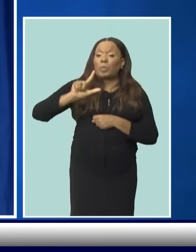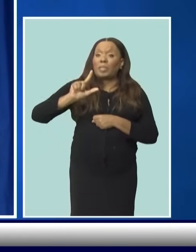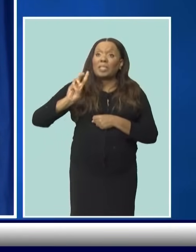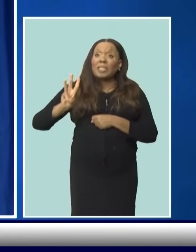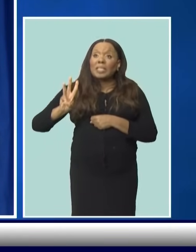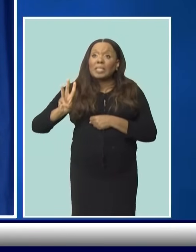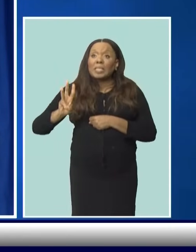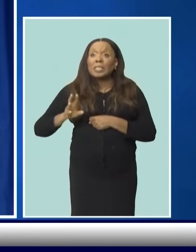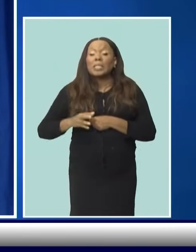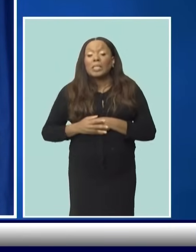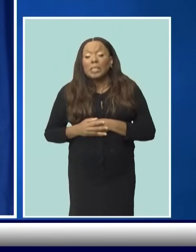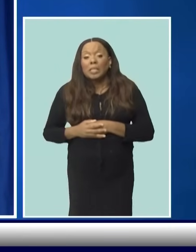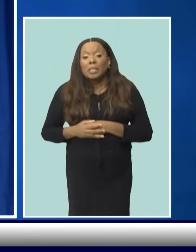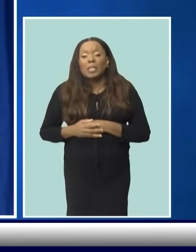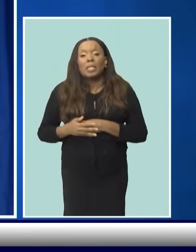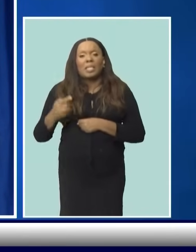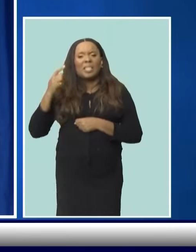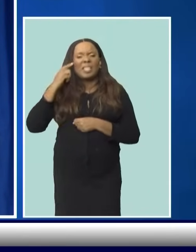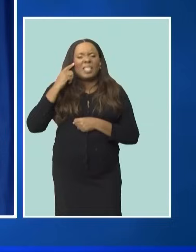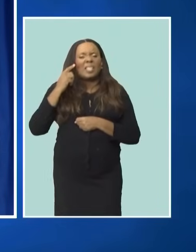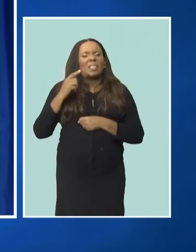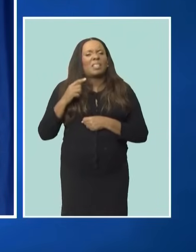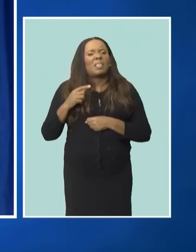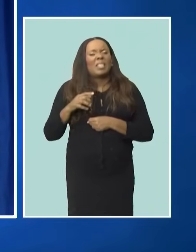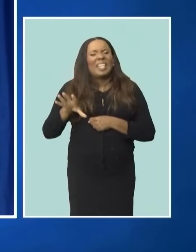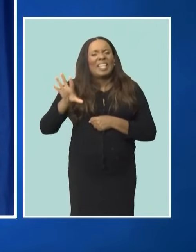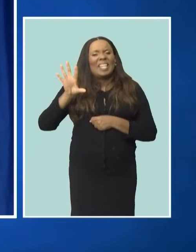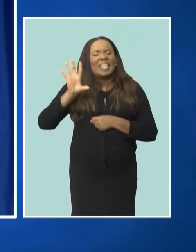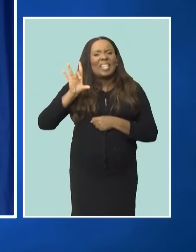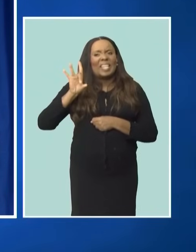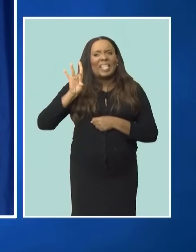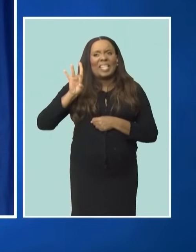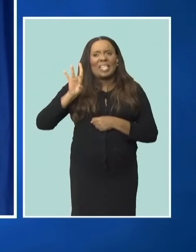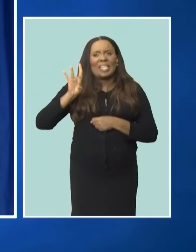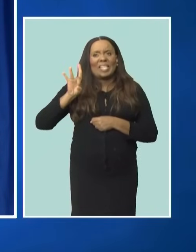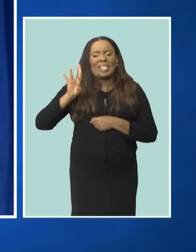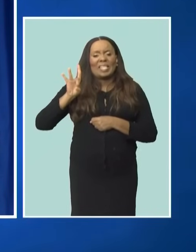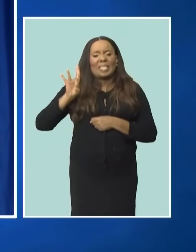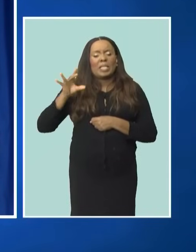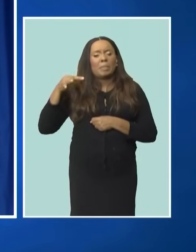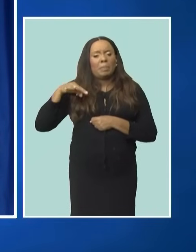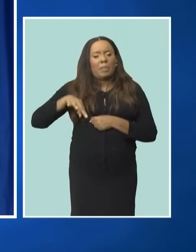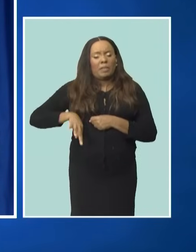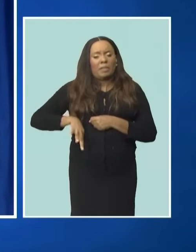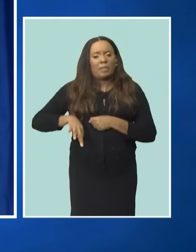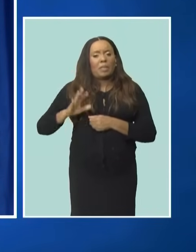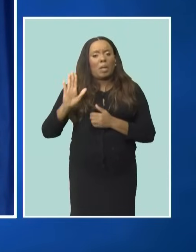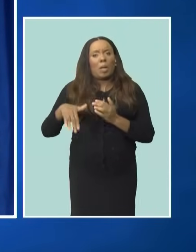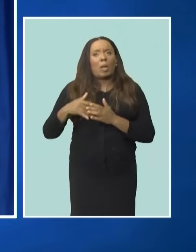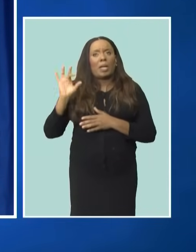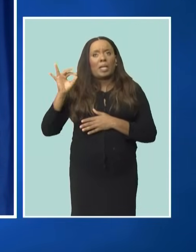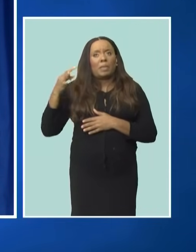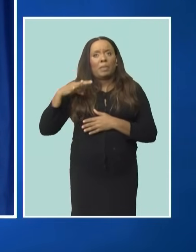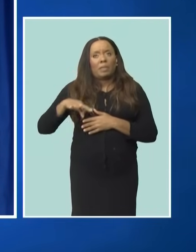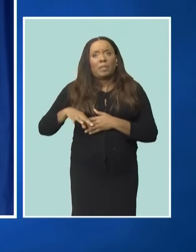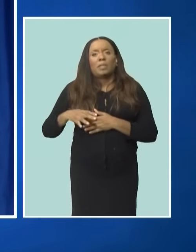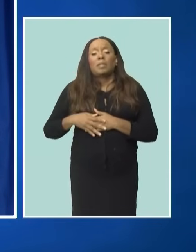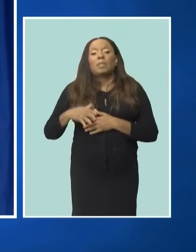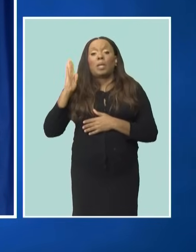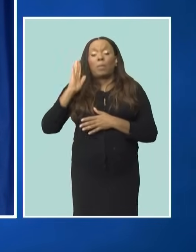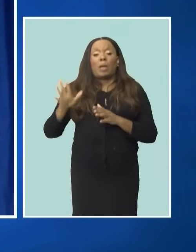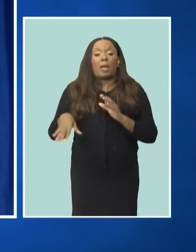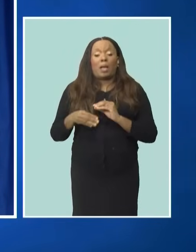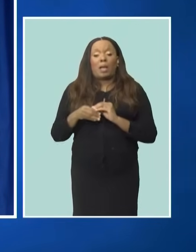that along with I think there were 8 benefits that were shown on the screen, employment injury will be added.